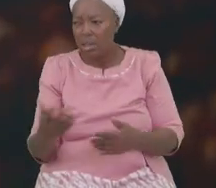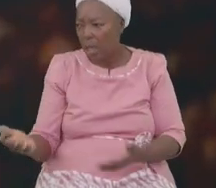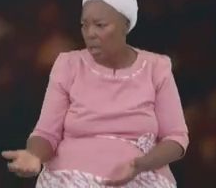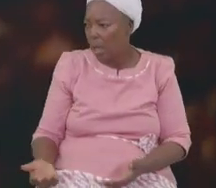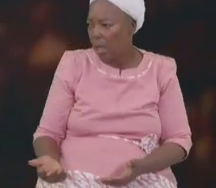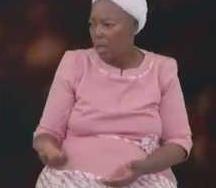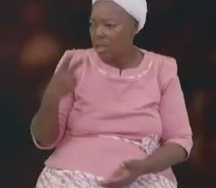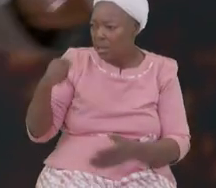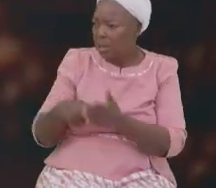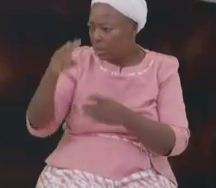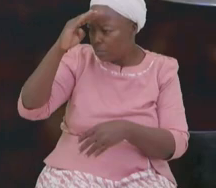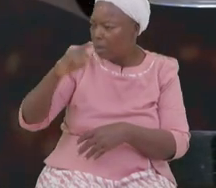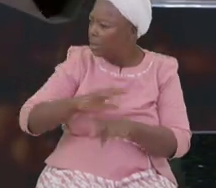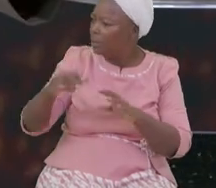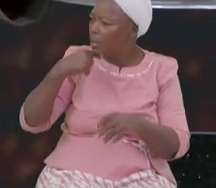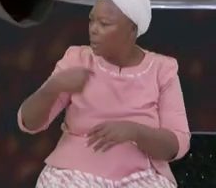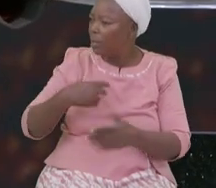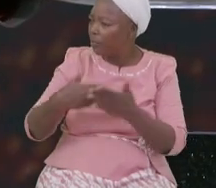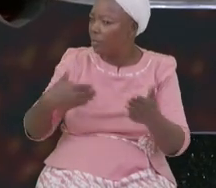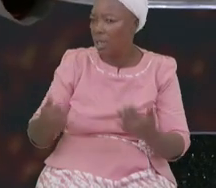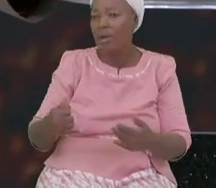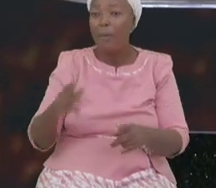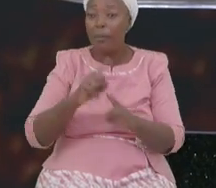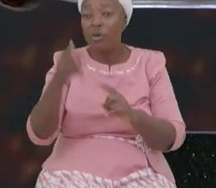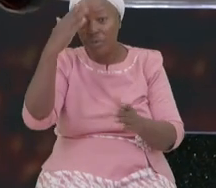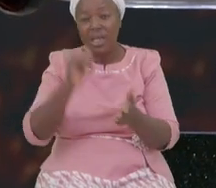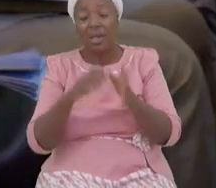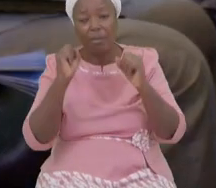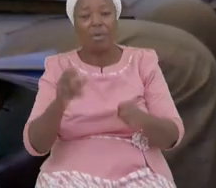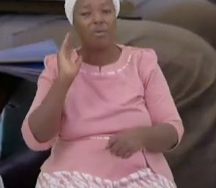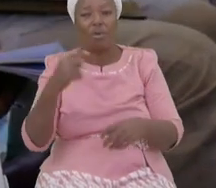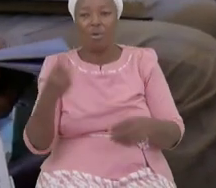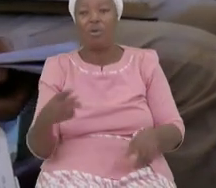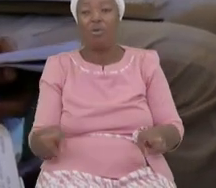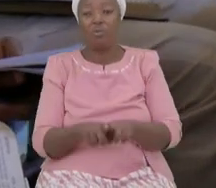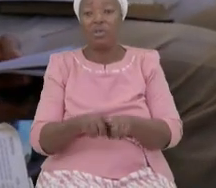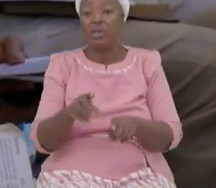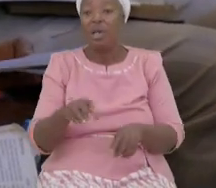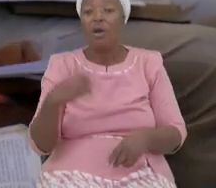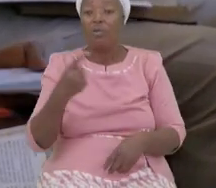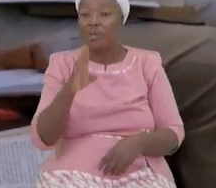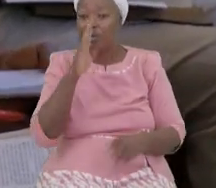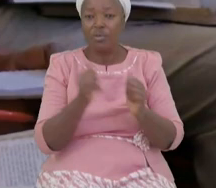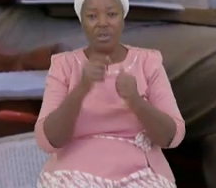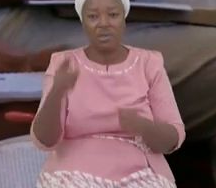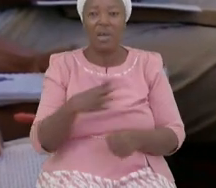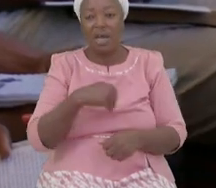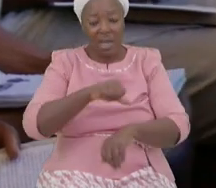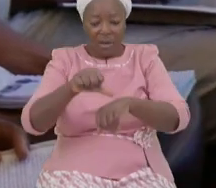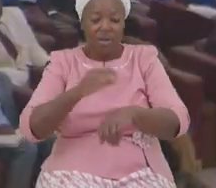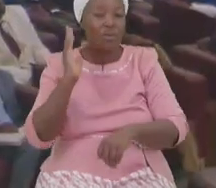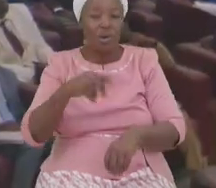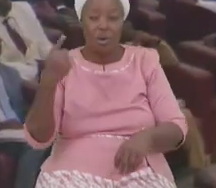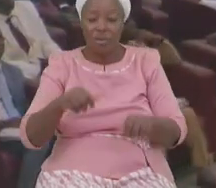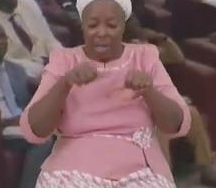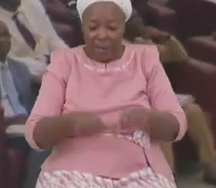beforehand? But you know, the power will always be with you. The anointing will always abide in your